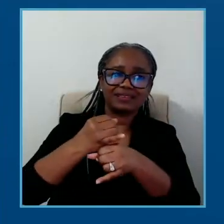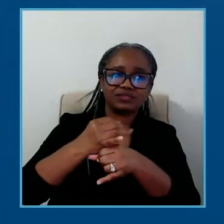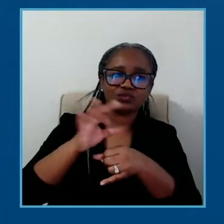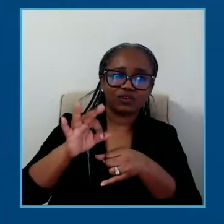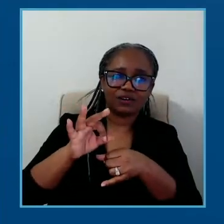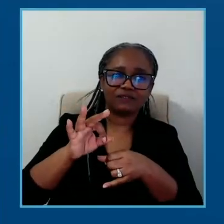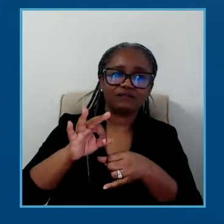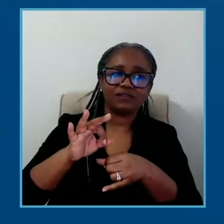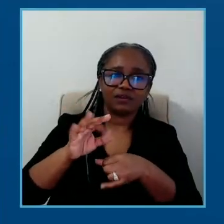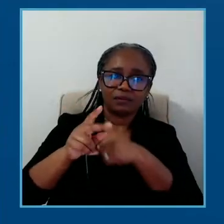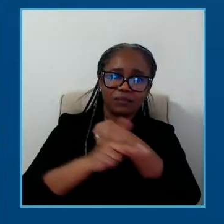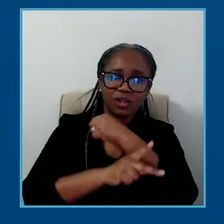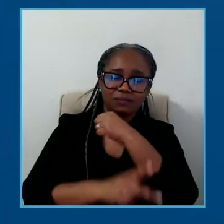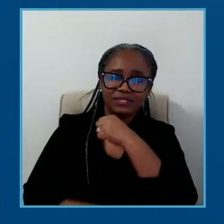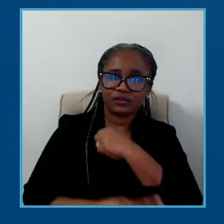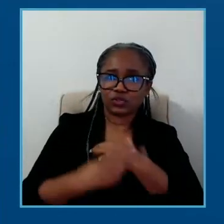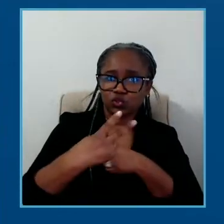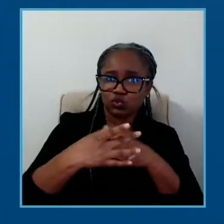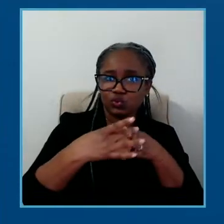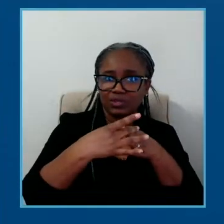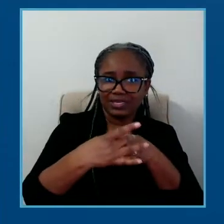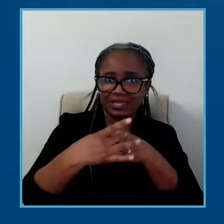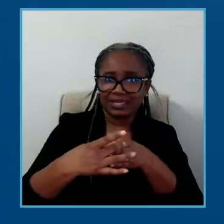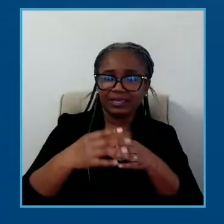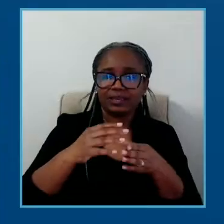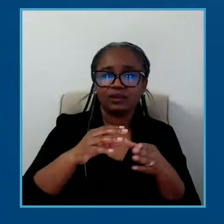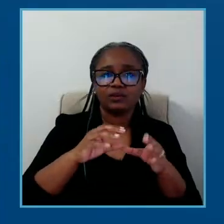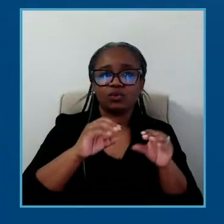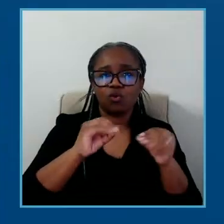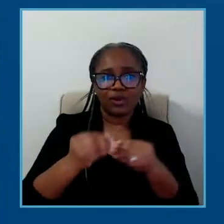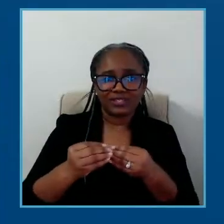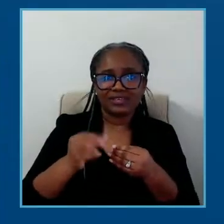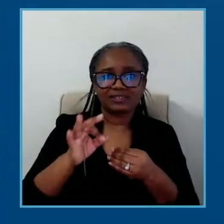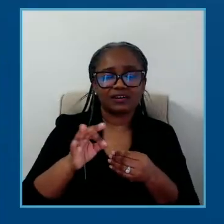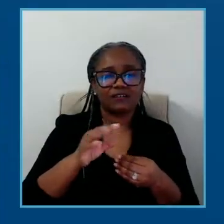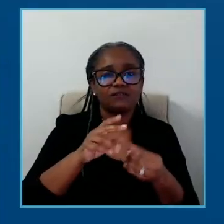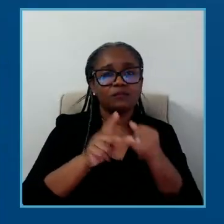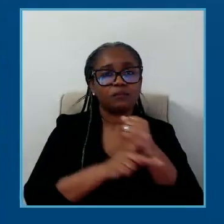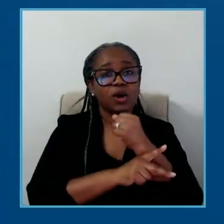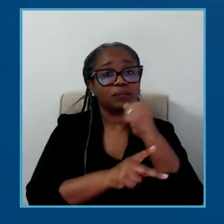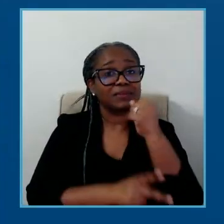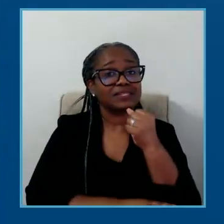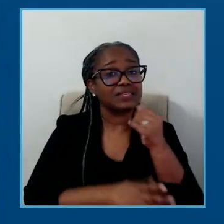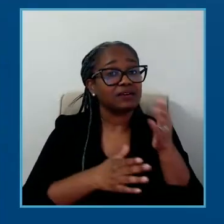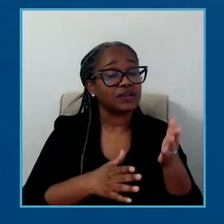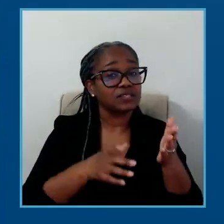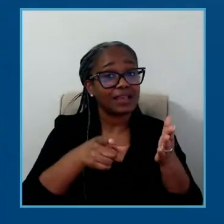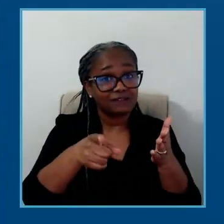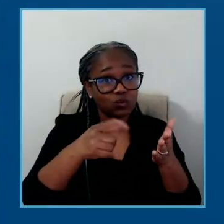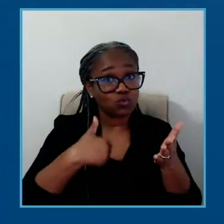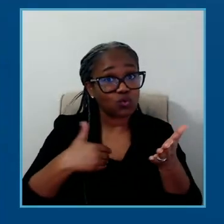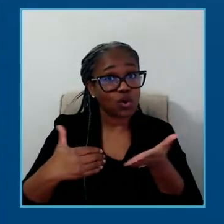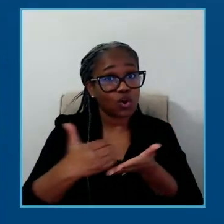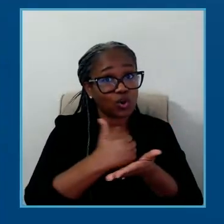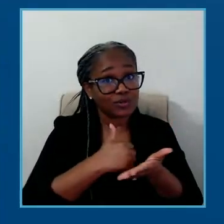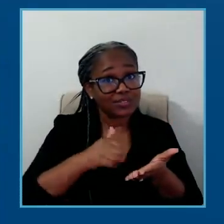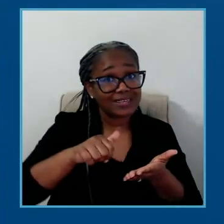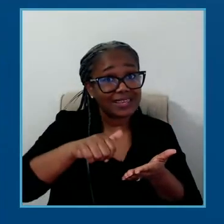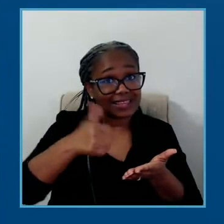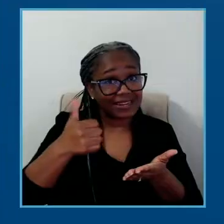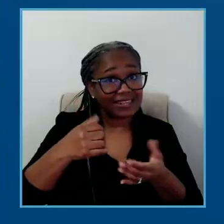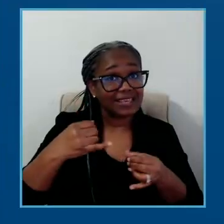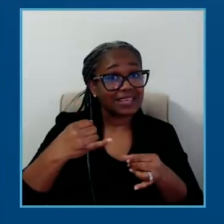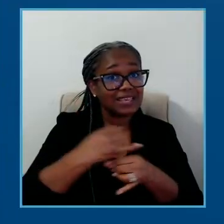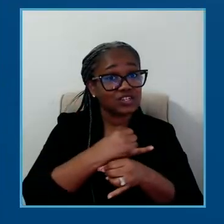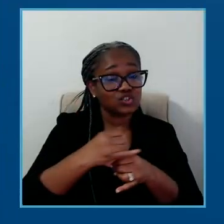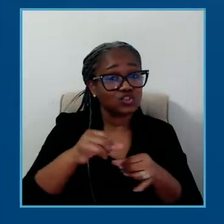U.S. of parliamentarians. And if so, have you earned any of the industry standard credentials from